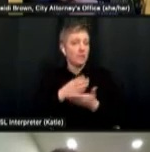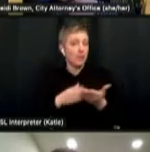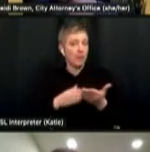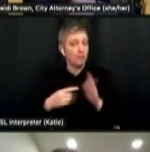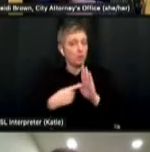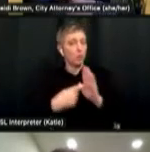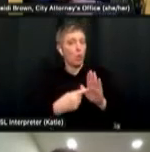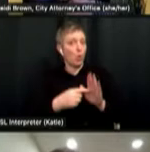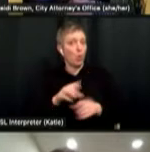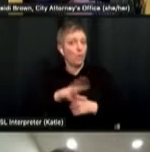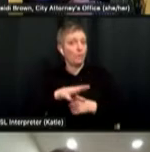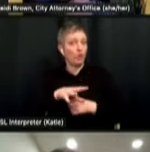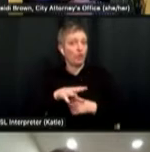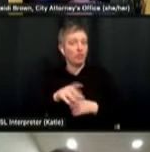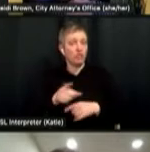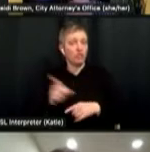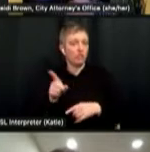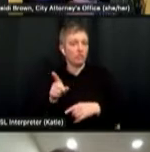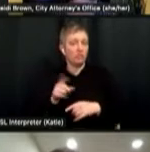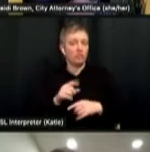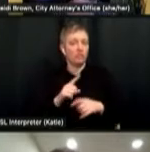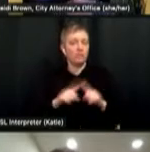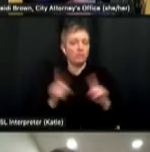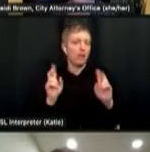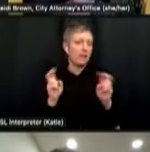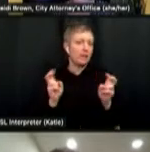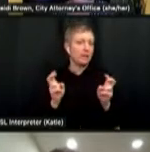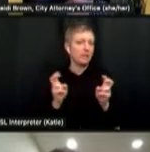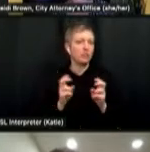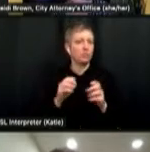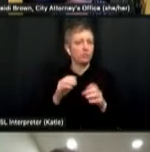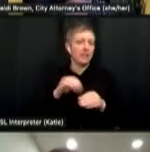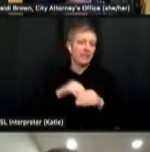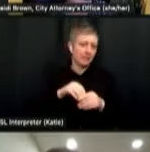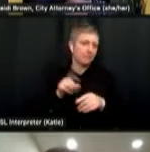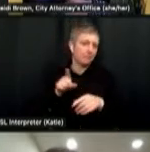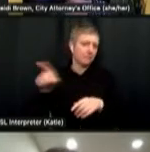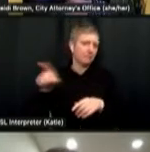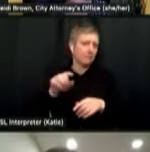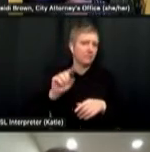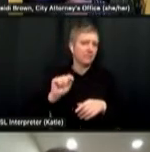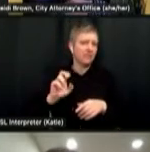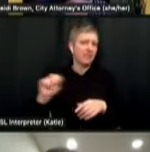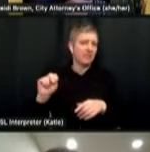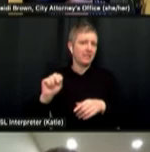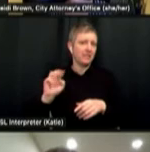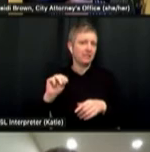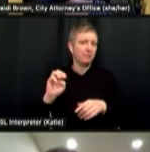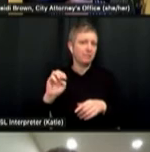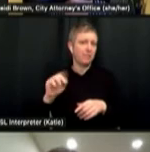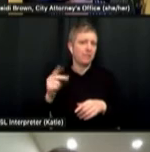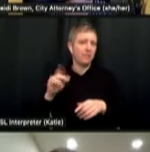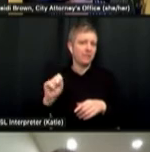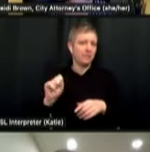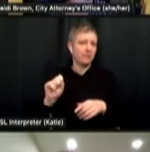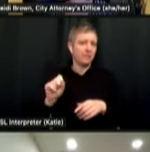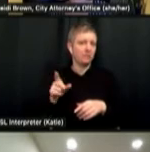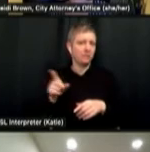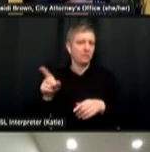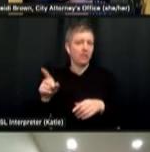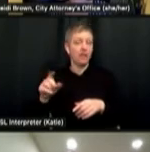was the issue of in Memphis of the footage contradicting